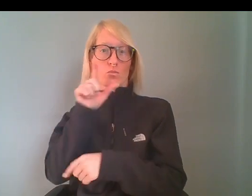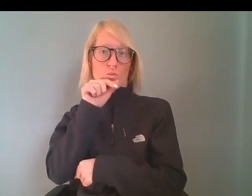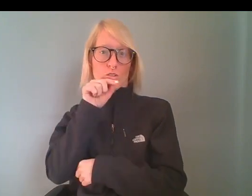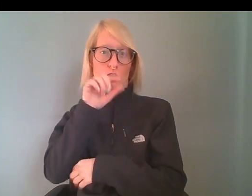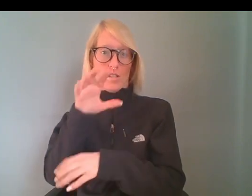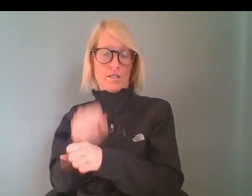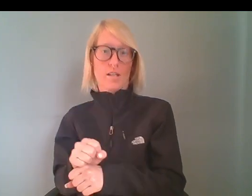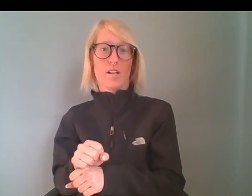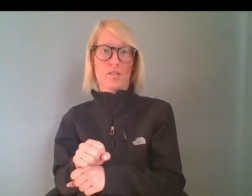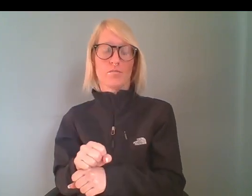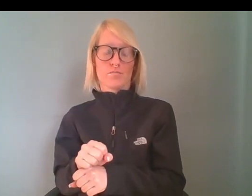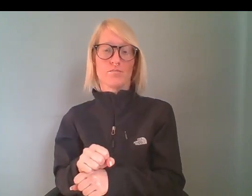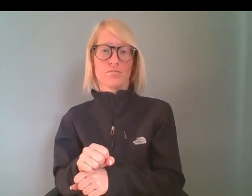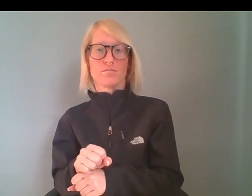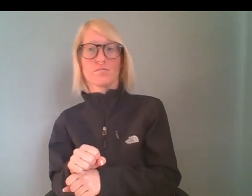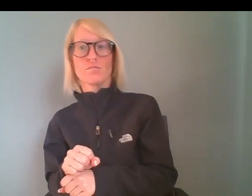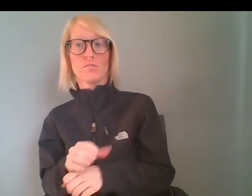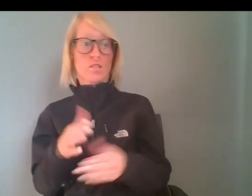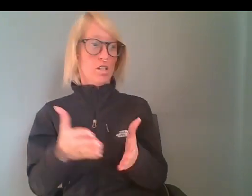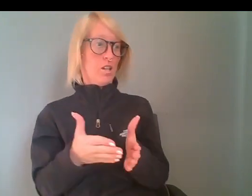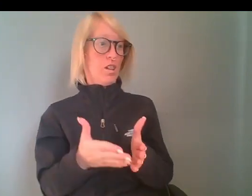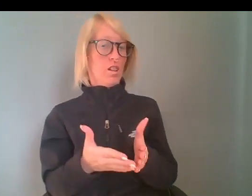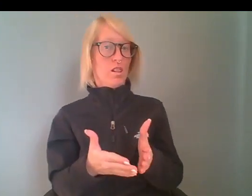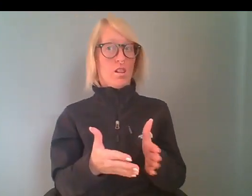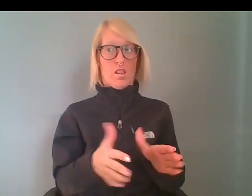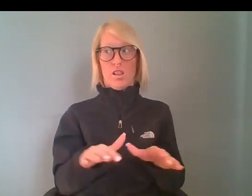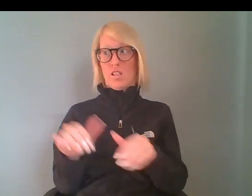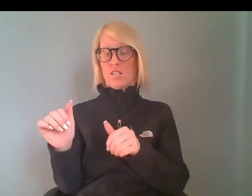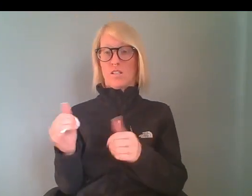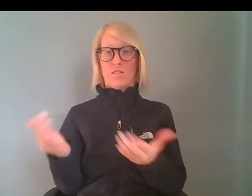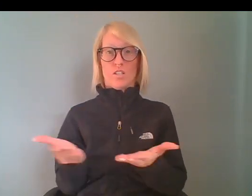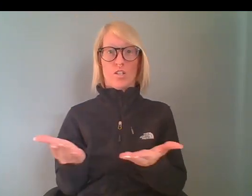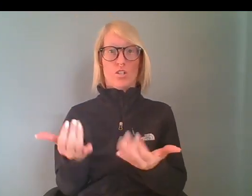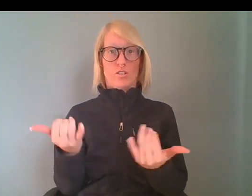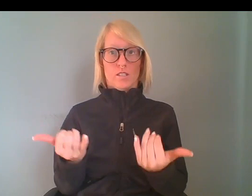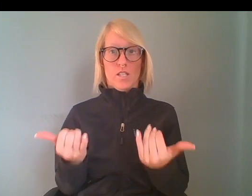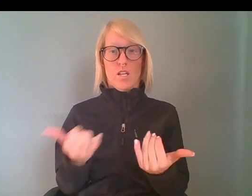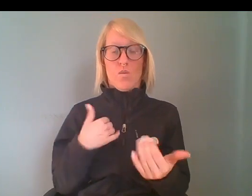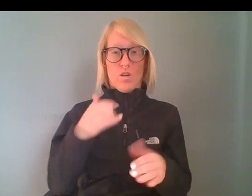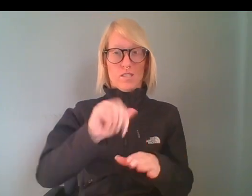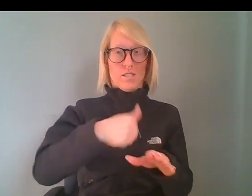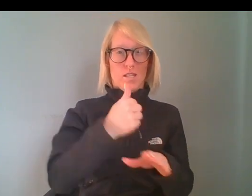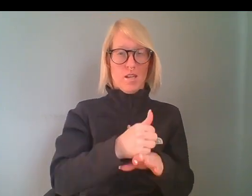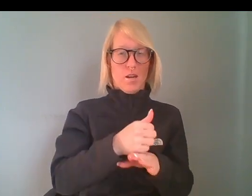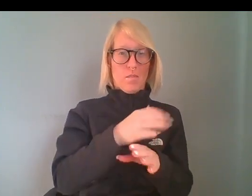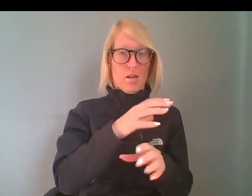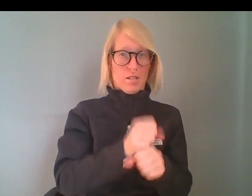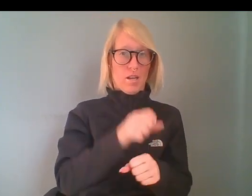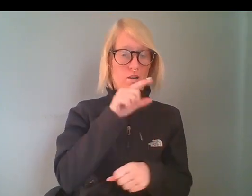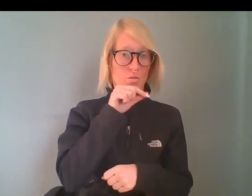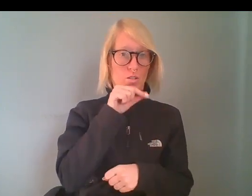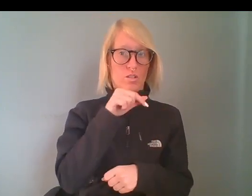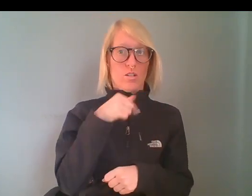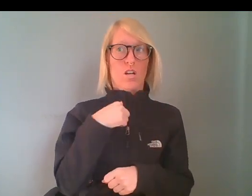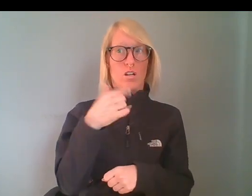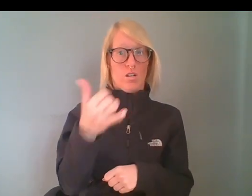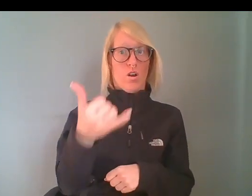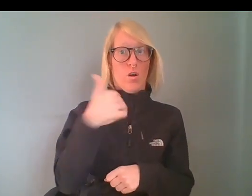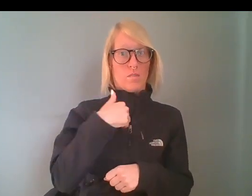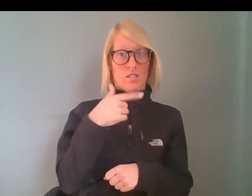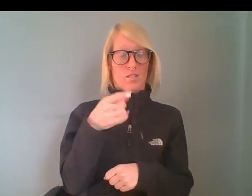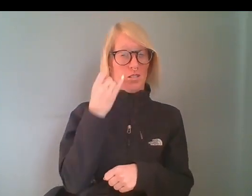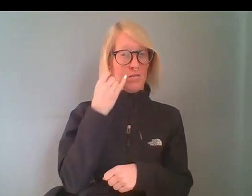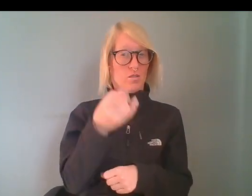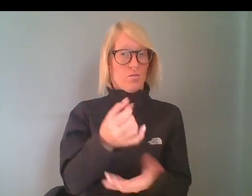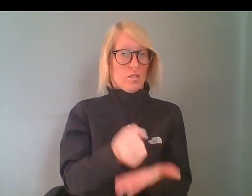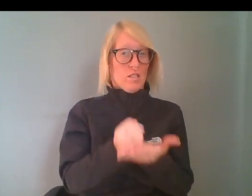if you leave here today and you decide you want to set up an account and you need help, call me and we can do some screen sharing. I can help you over the phone. We can